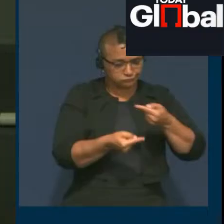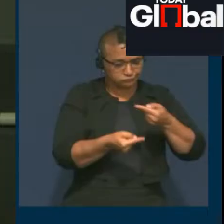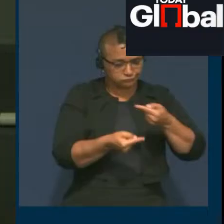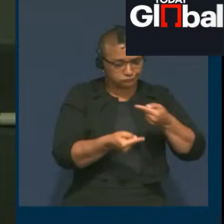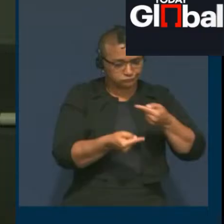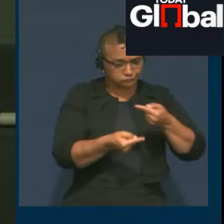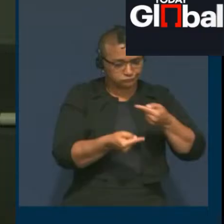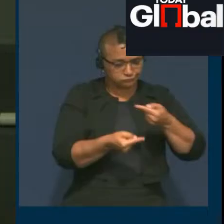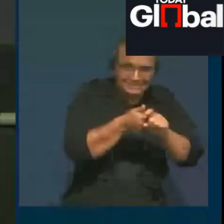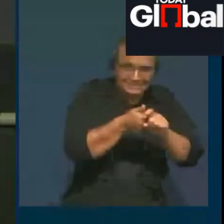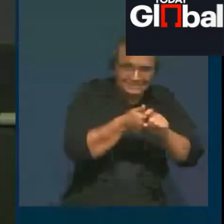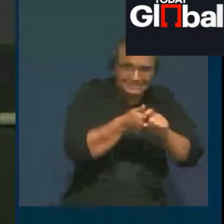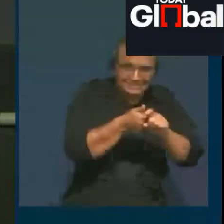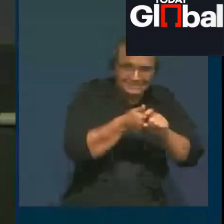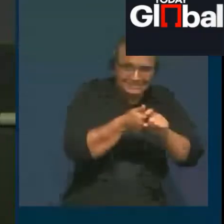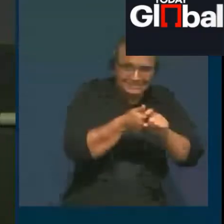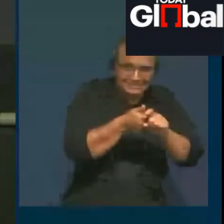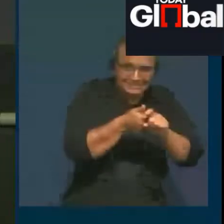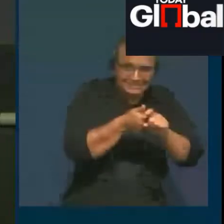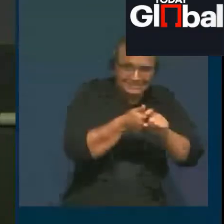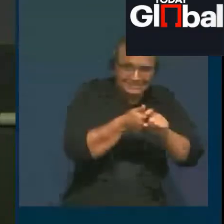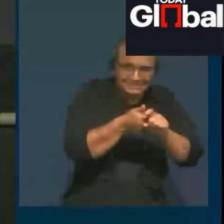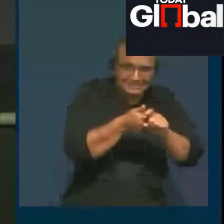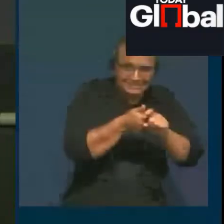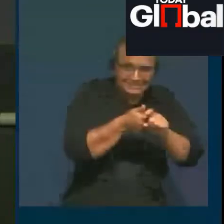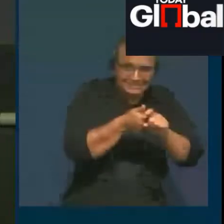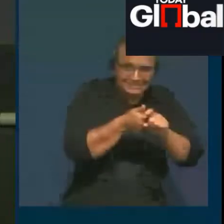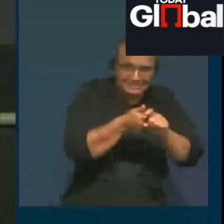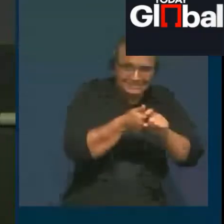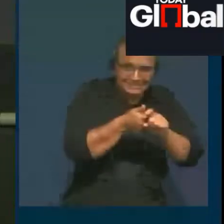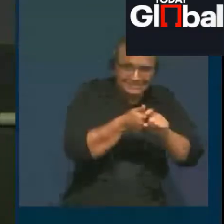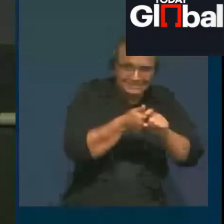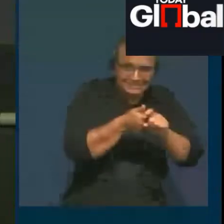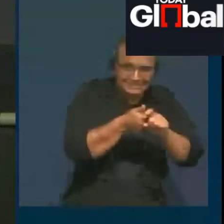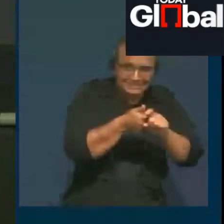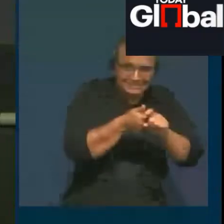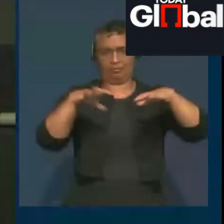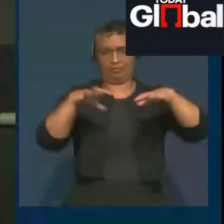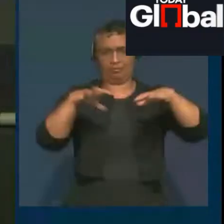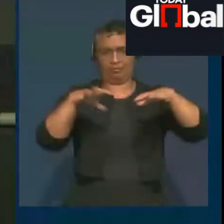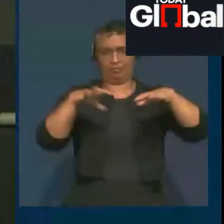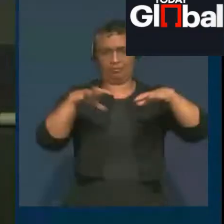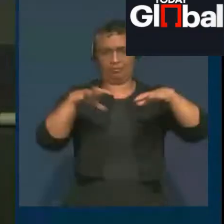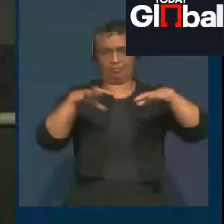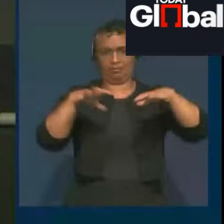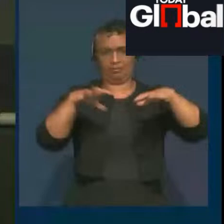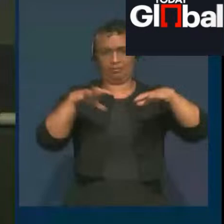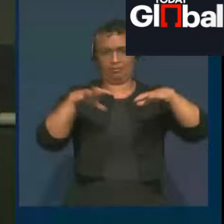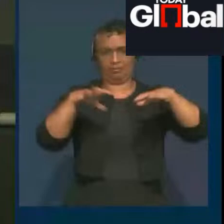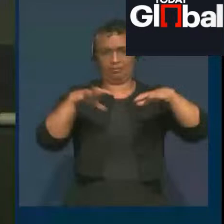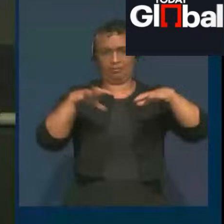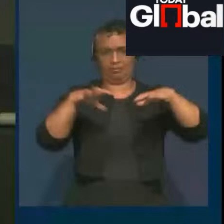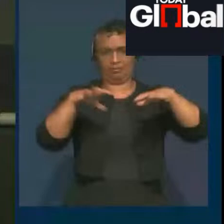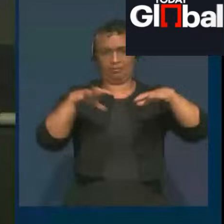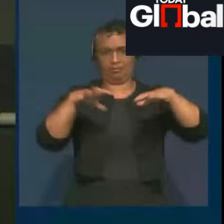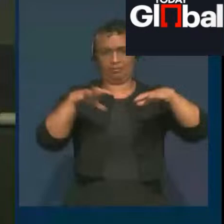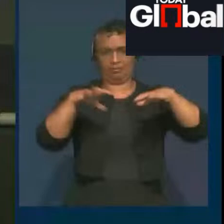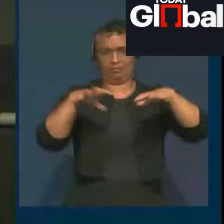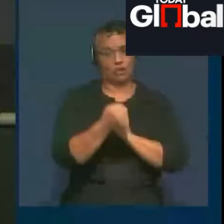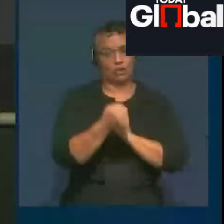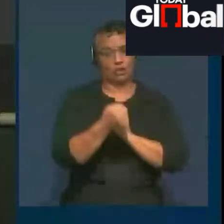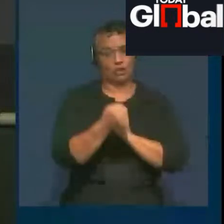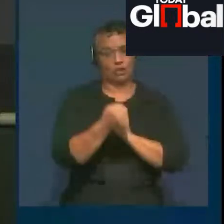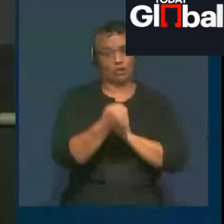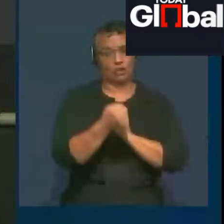and this is in accordance with Decree 17 of 2017. The first article of this decree relates